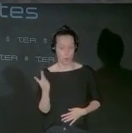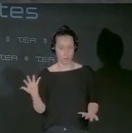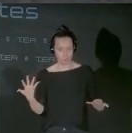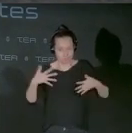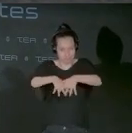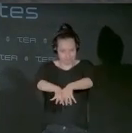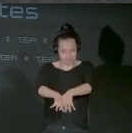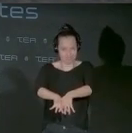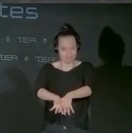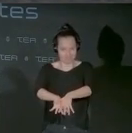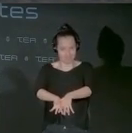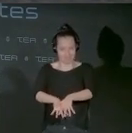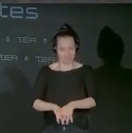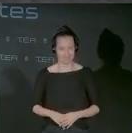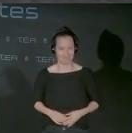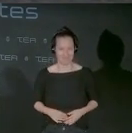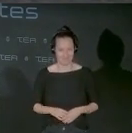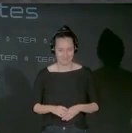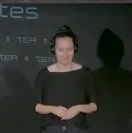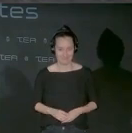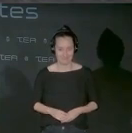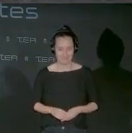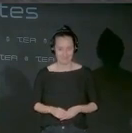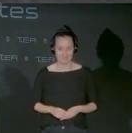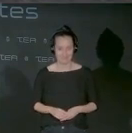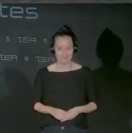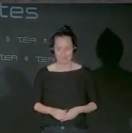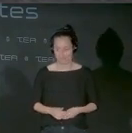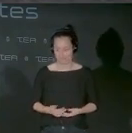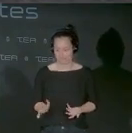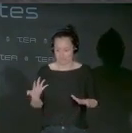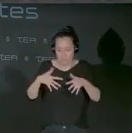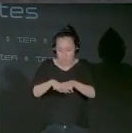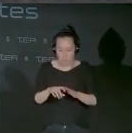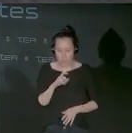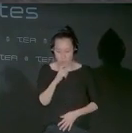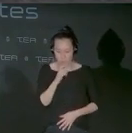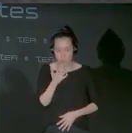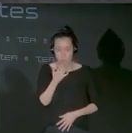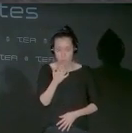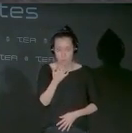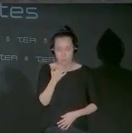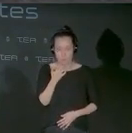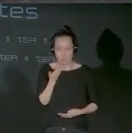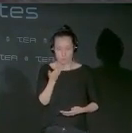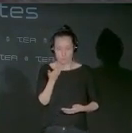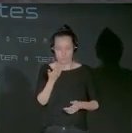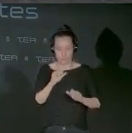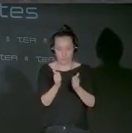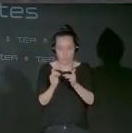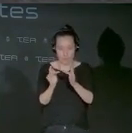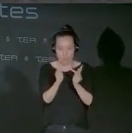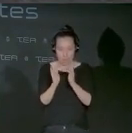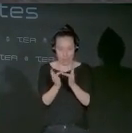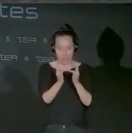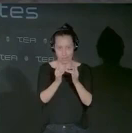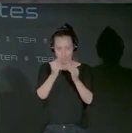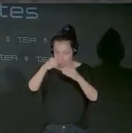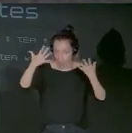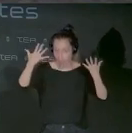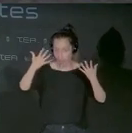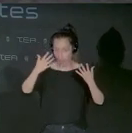when we do these interactive travels, I would love to have gone here virtually before this trip, so I wouldn't get lost on my morning walk down